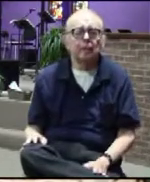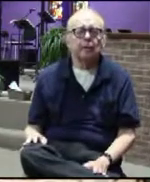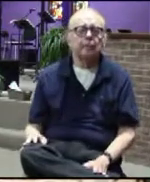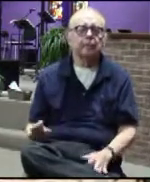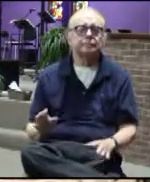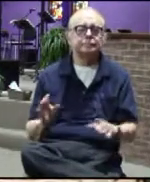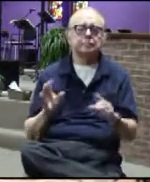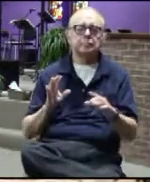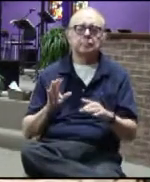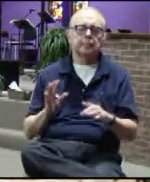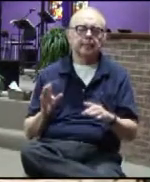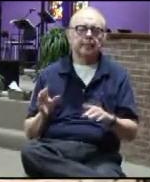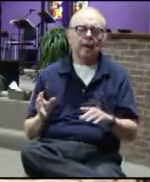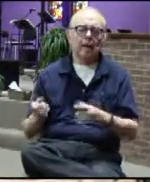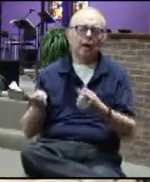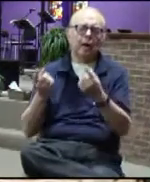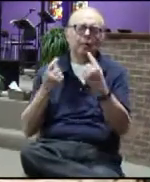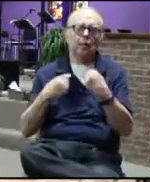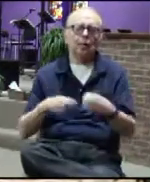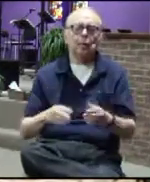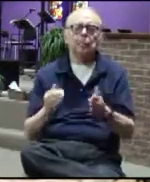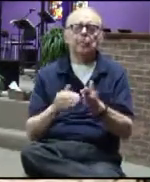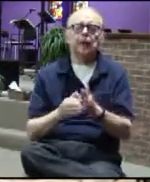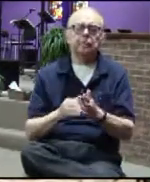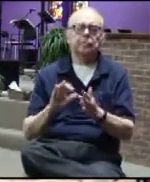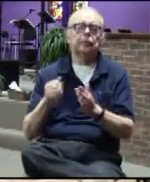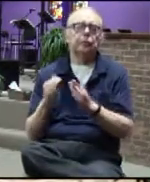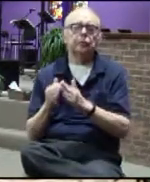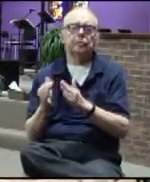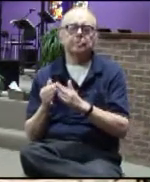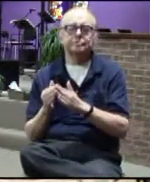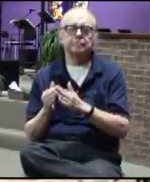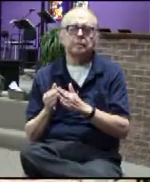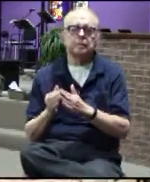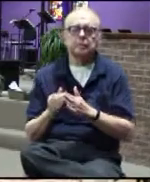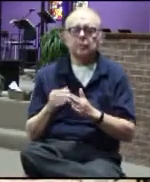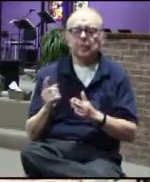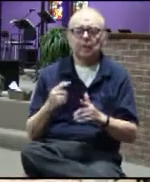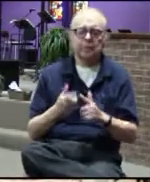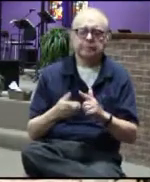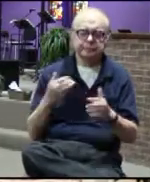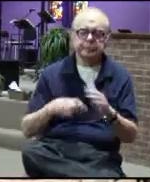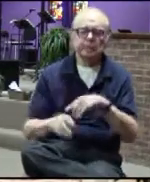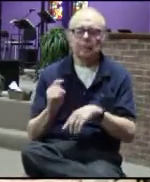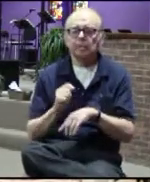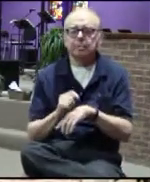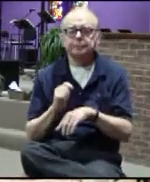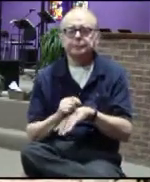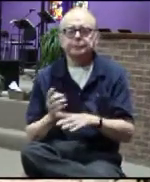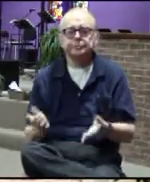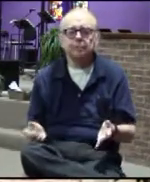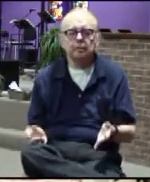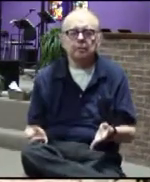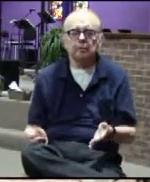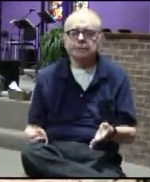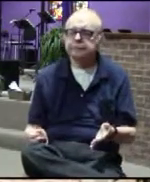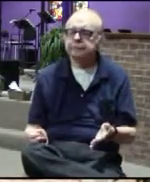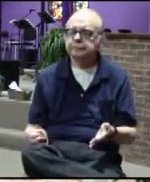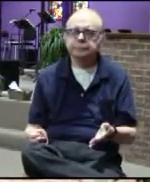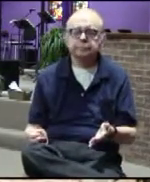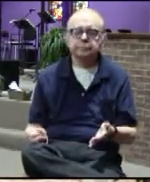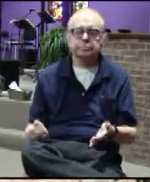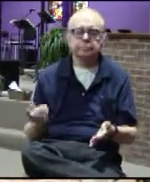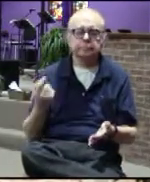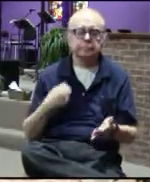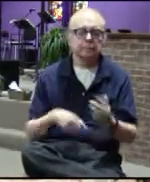So they retrace their steps and they go back to Jerusalem. And then they come into the temple. We